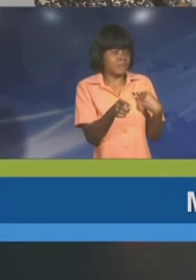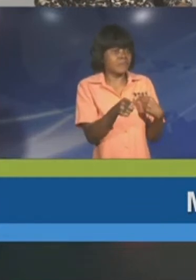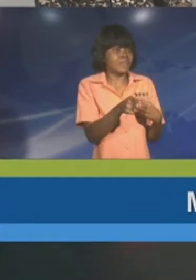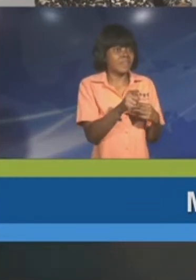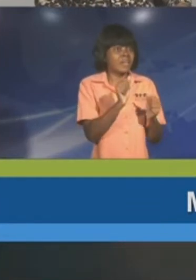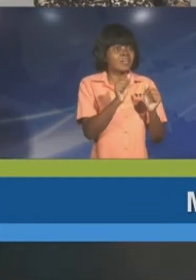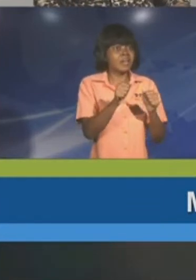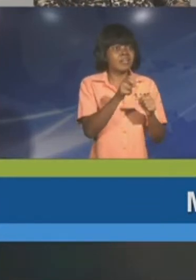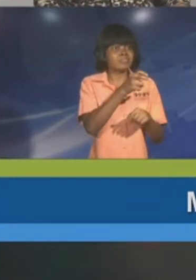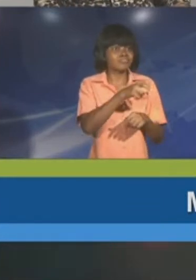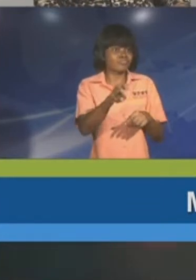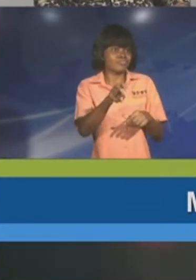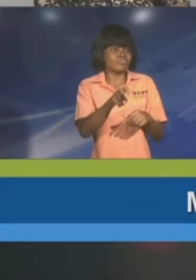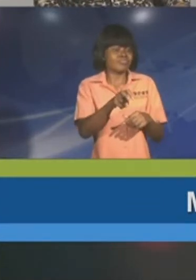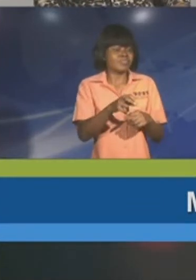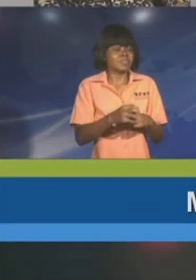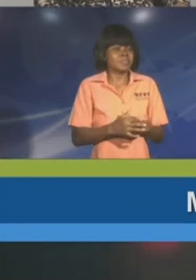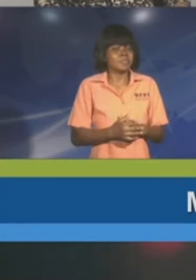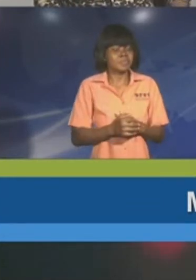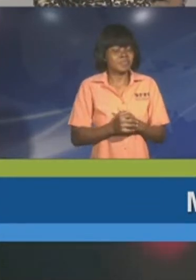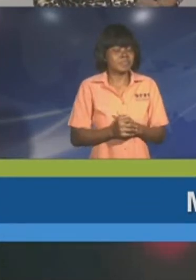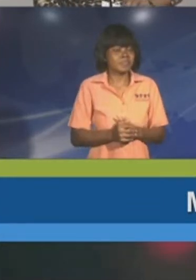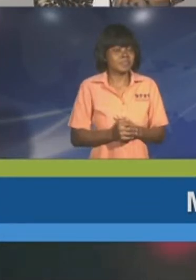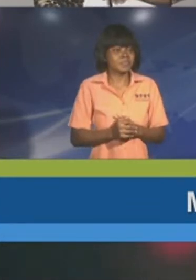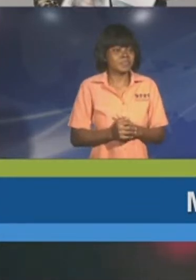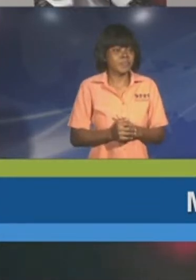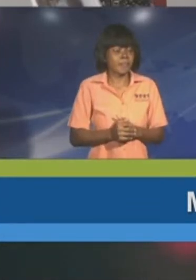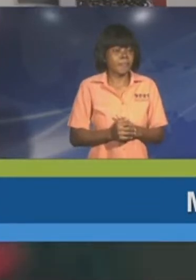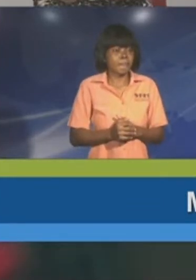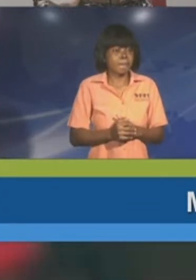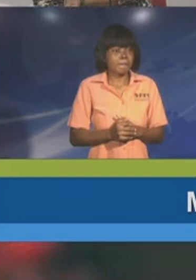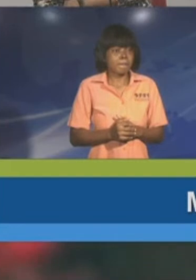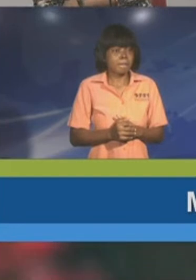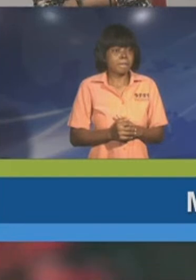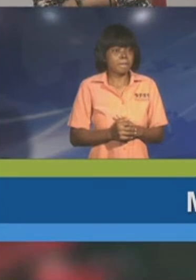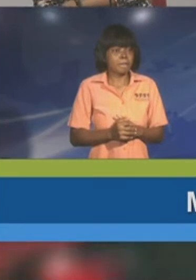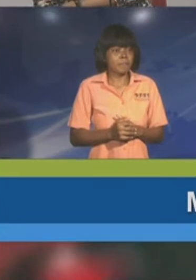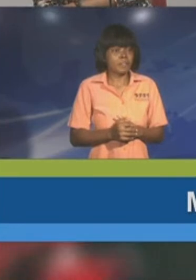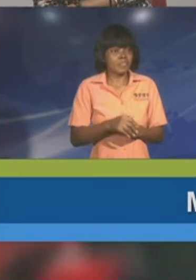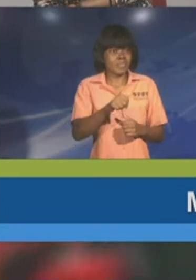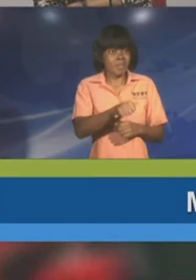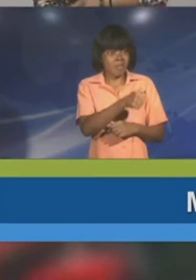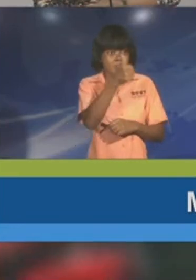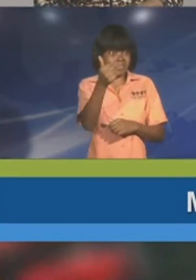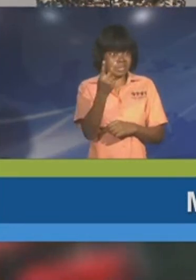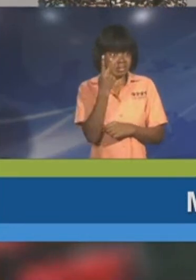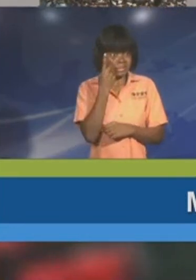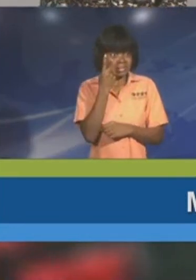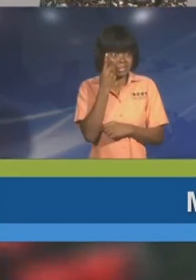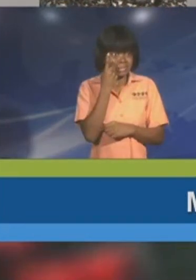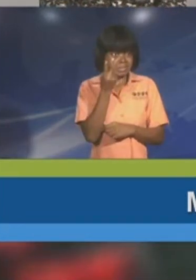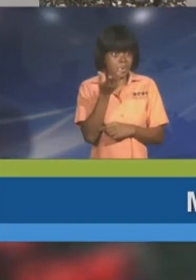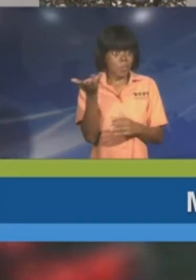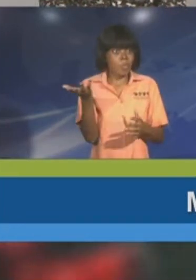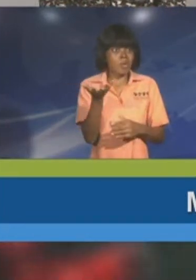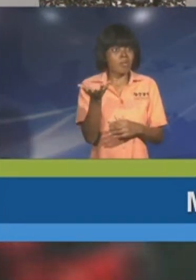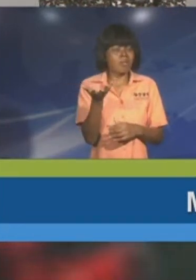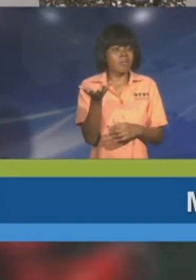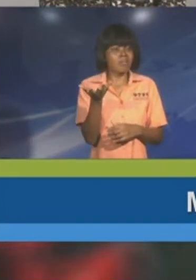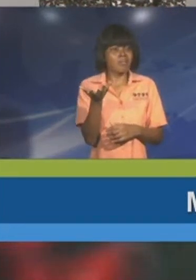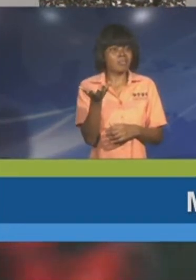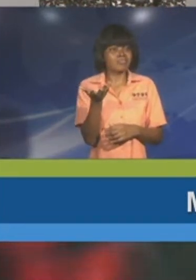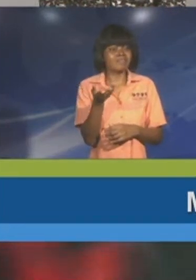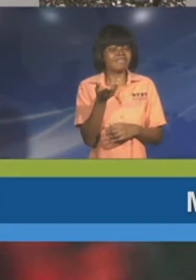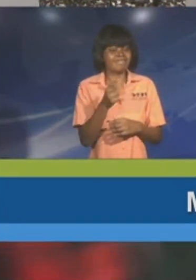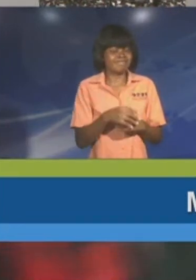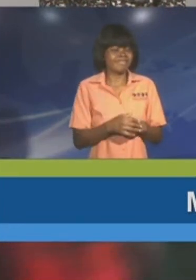mouth disease. But it's usually, as I said, self-limiting. The other one we've been seeing a lot more of, next slide, is also